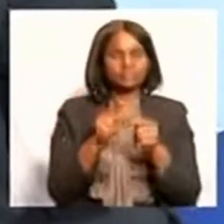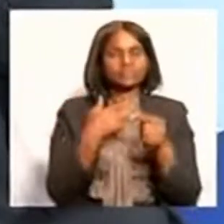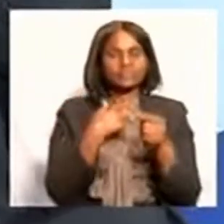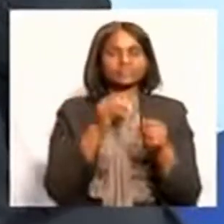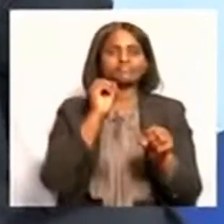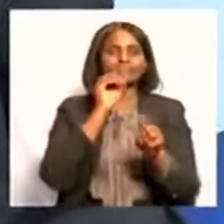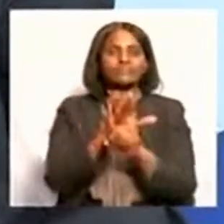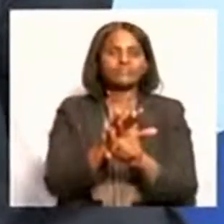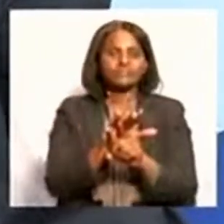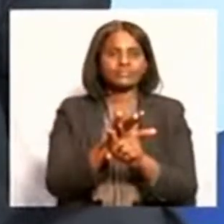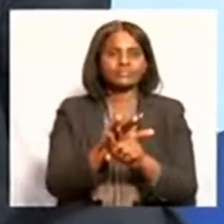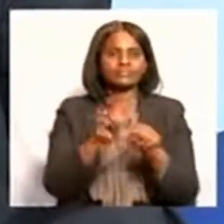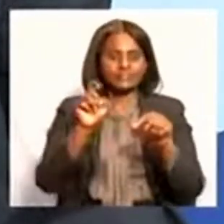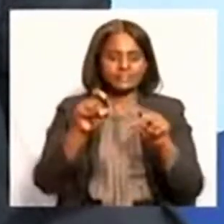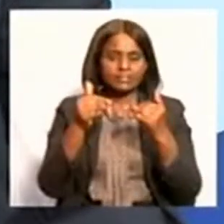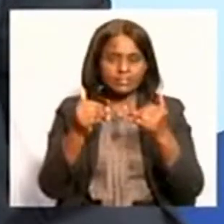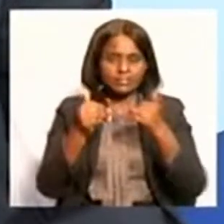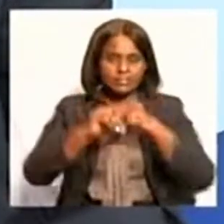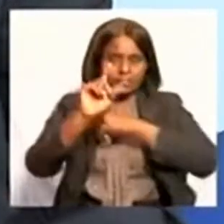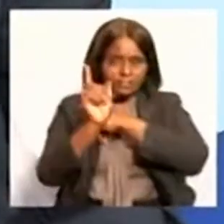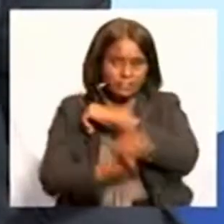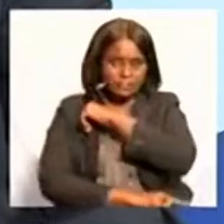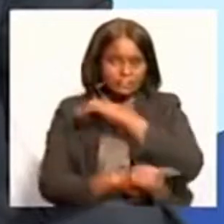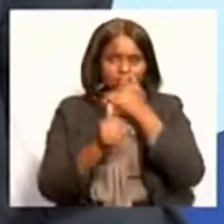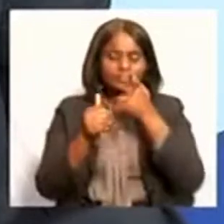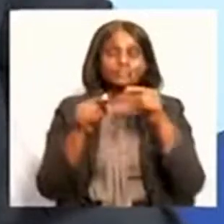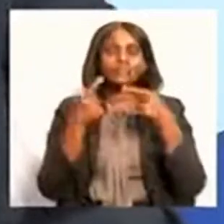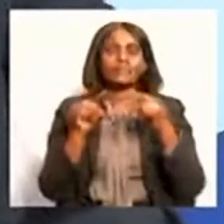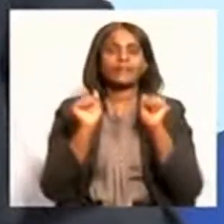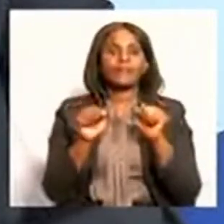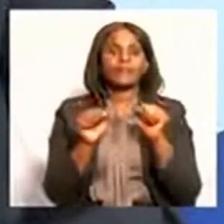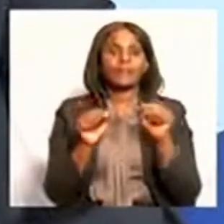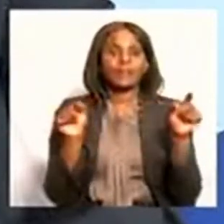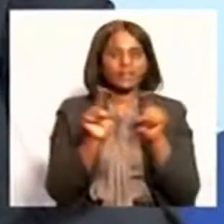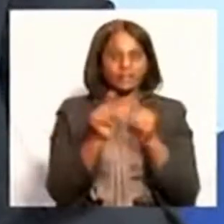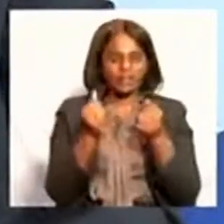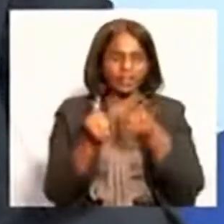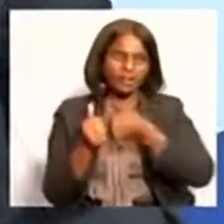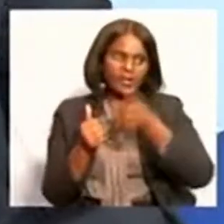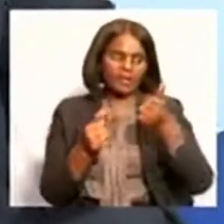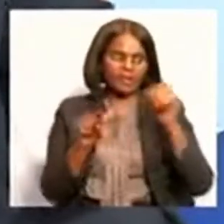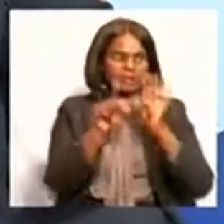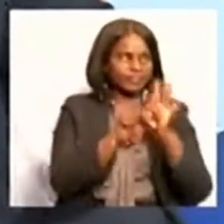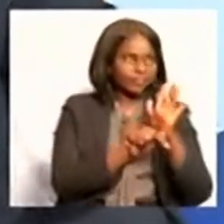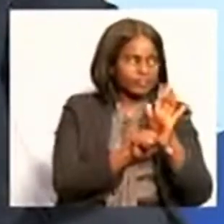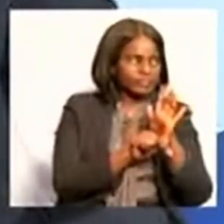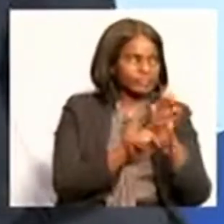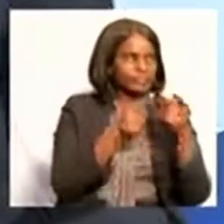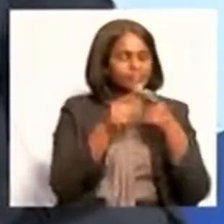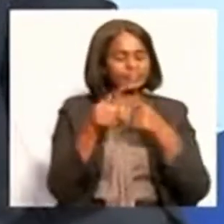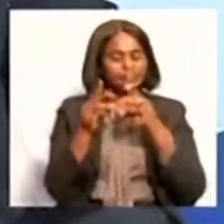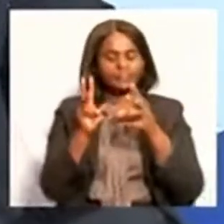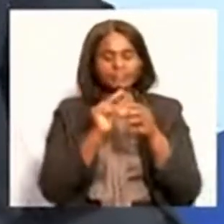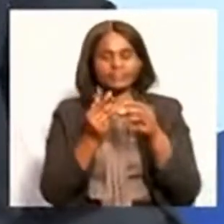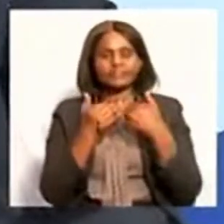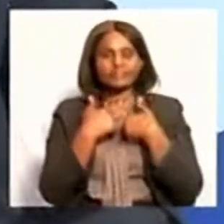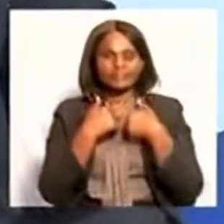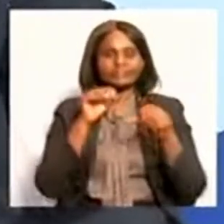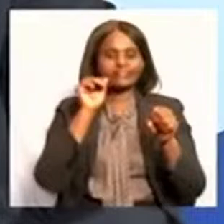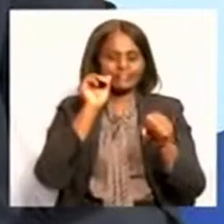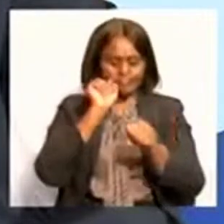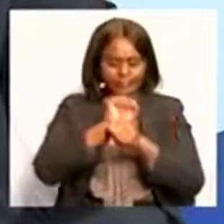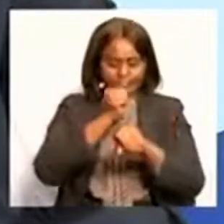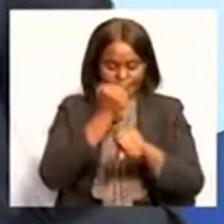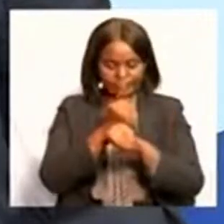implicated, immediate disciplinary action is taken. So even when it comes to other policies, gift policies, we have very robust gift